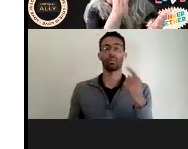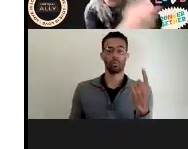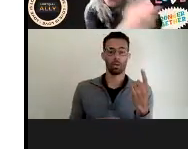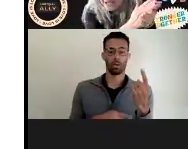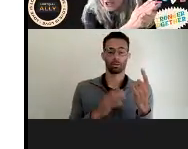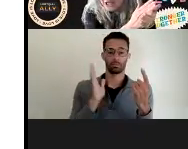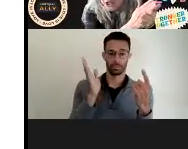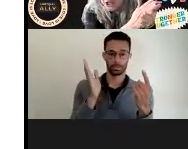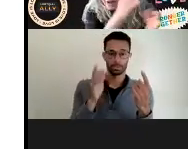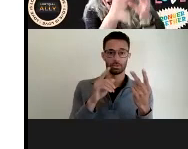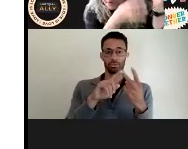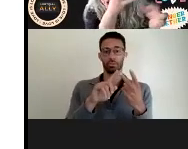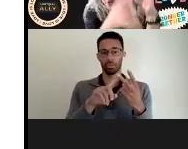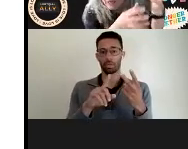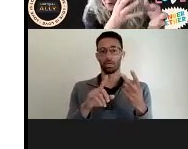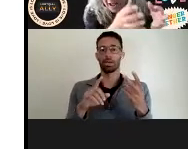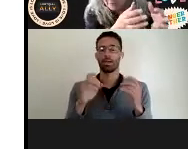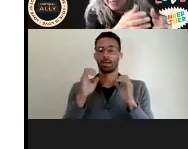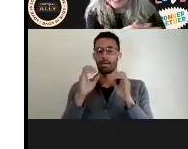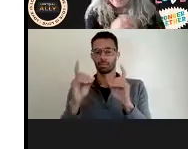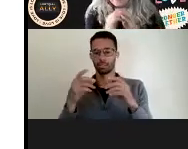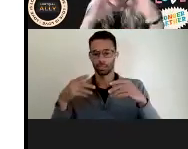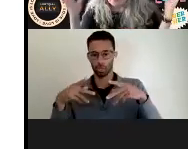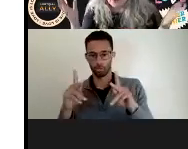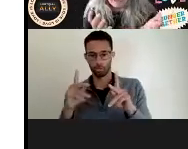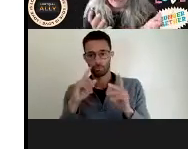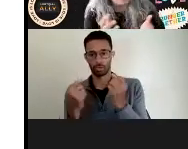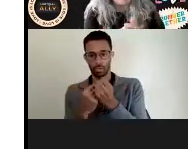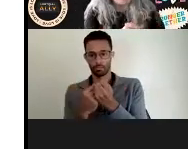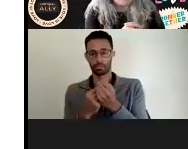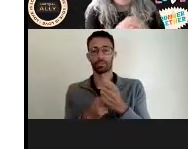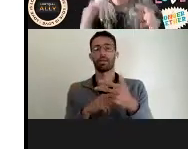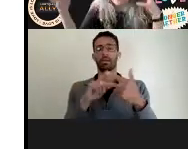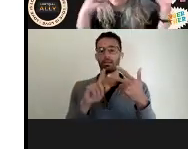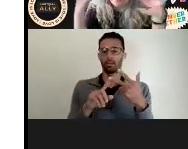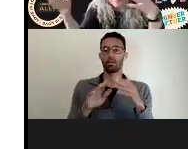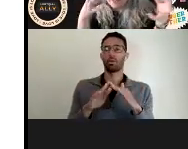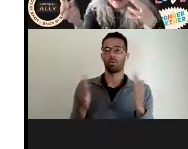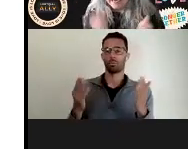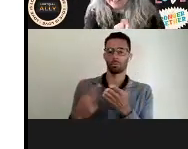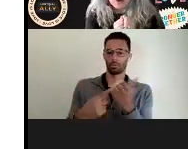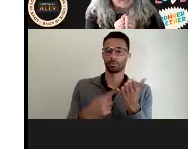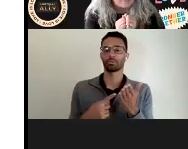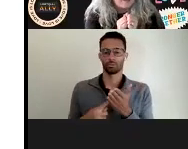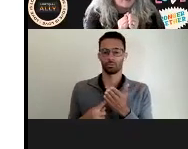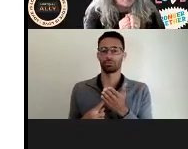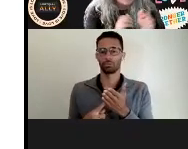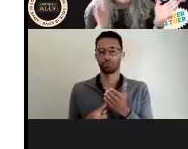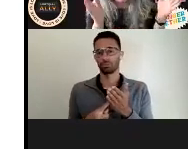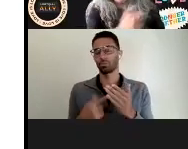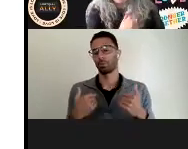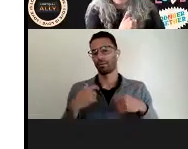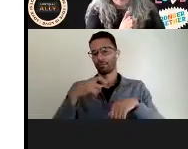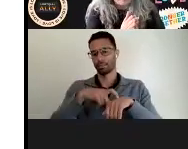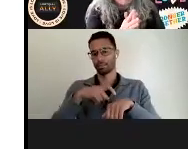going to have one education opportunity for advocacy, and then we're going to have some open dialogue so that we have time to extract knowledge.